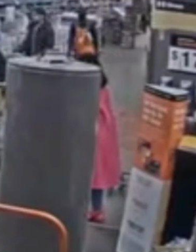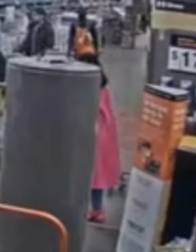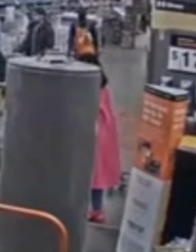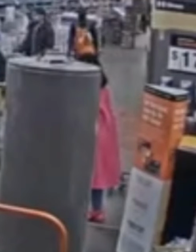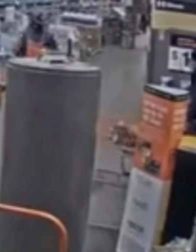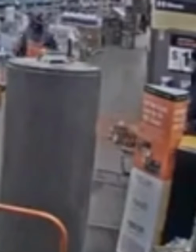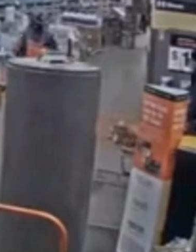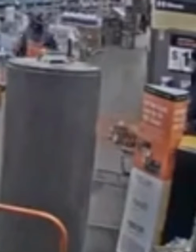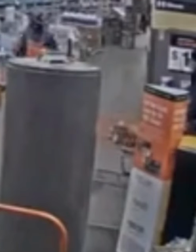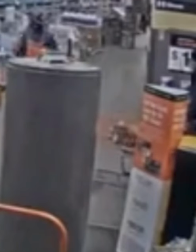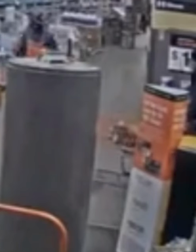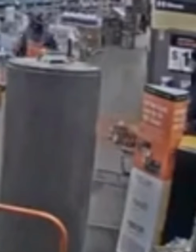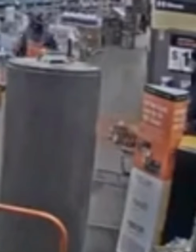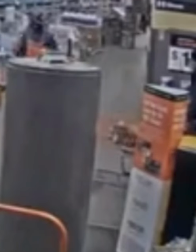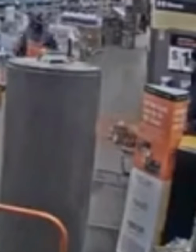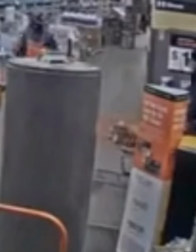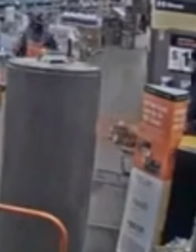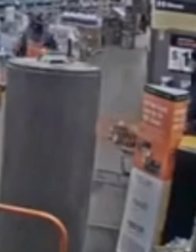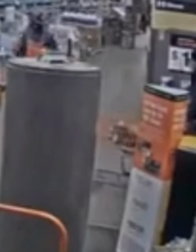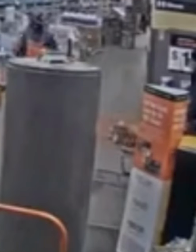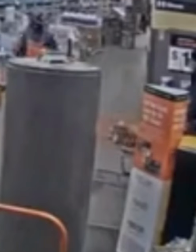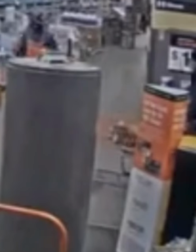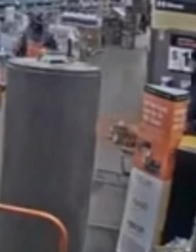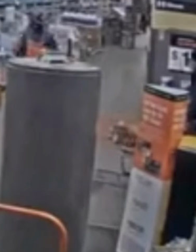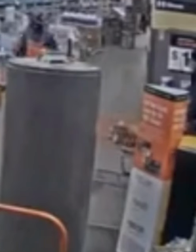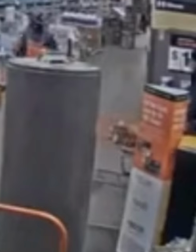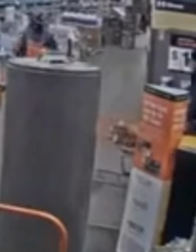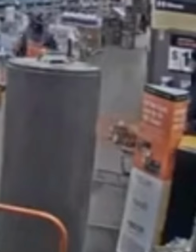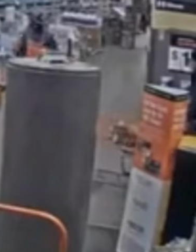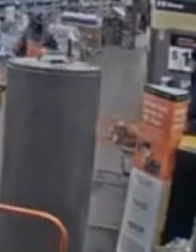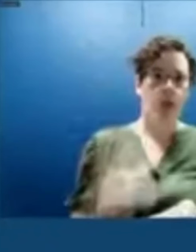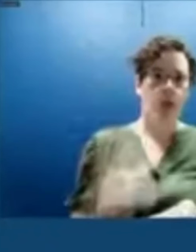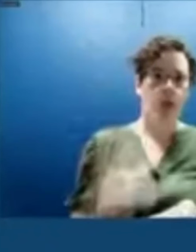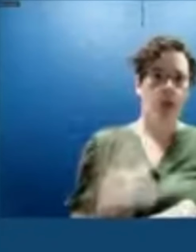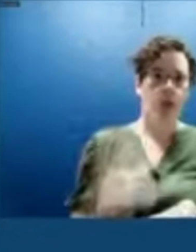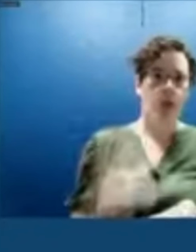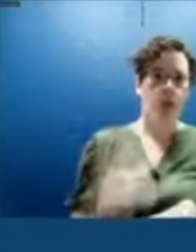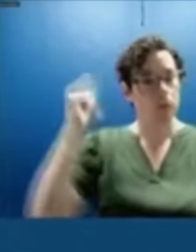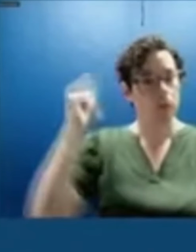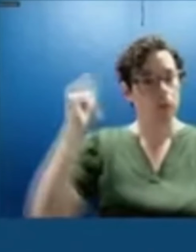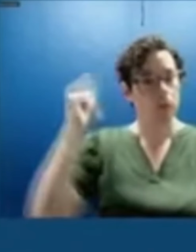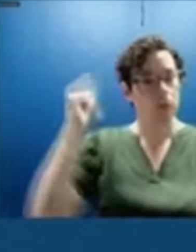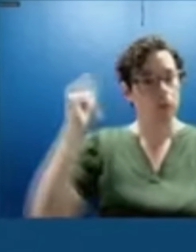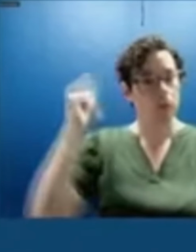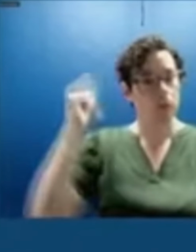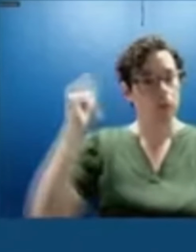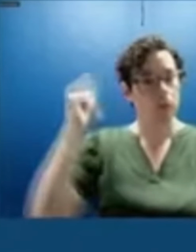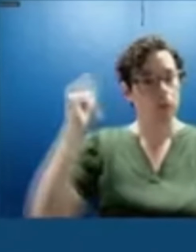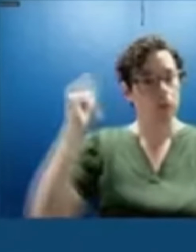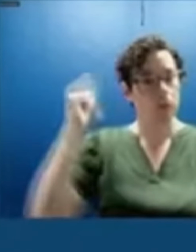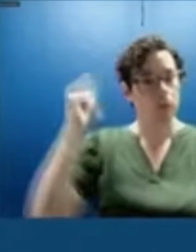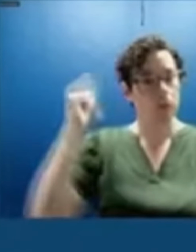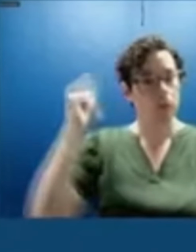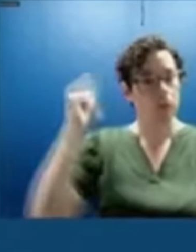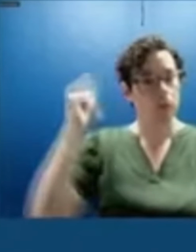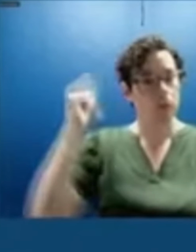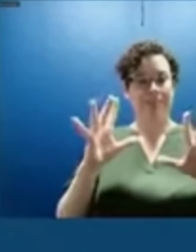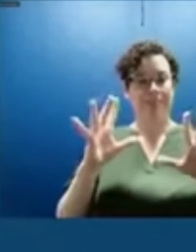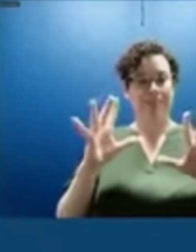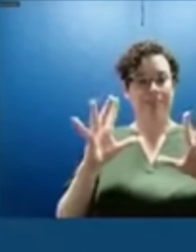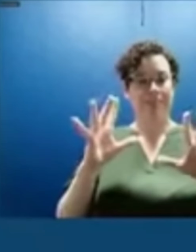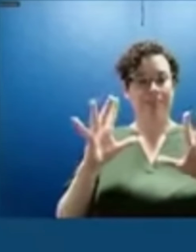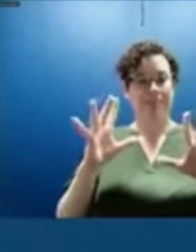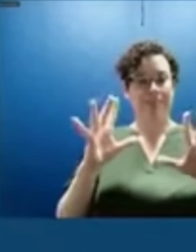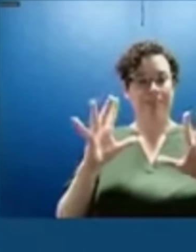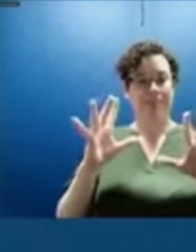shoppers. Elevated tactics bringing elevated levels of violence. Retail incidents involving physical force have more